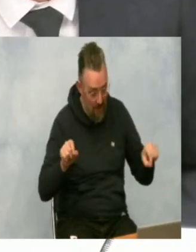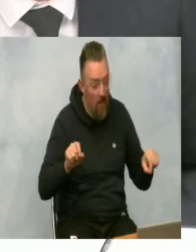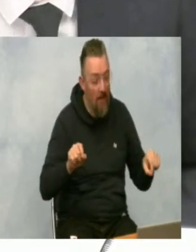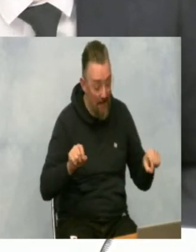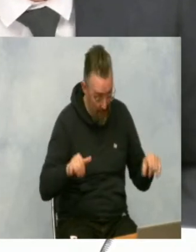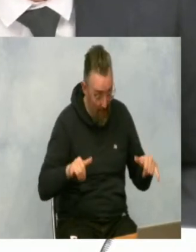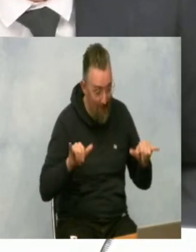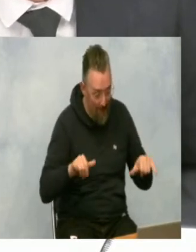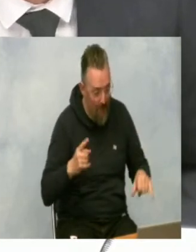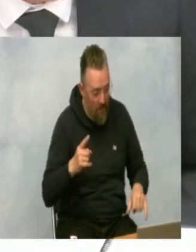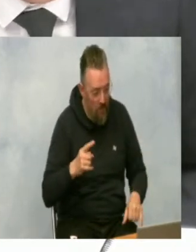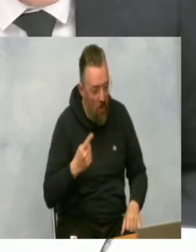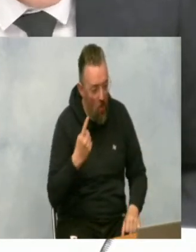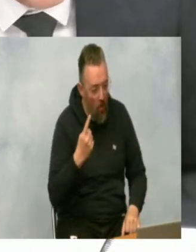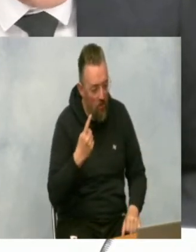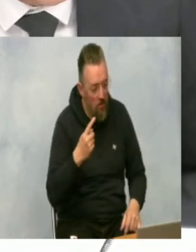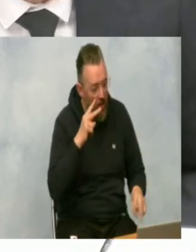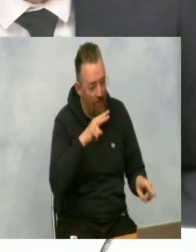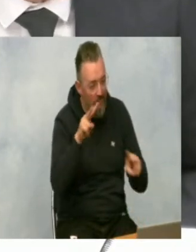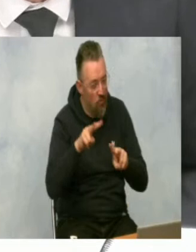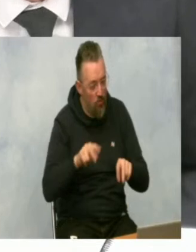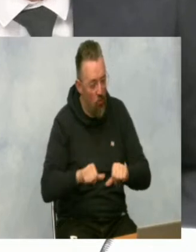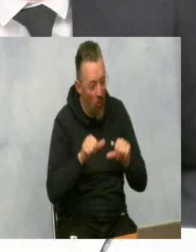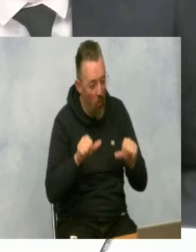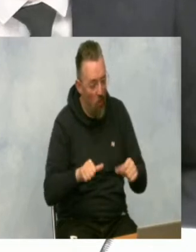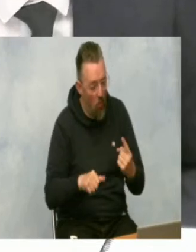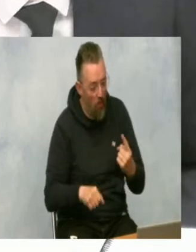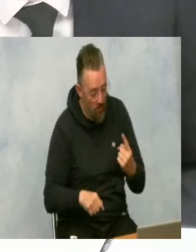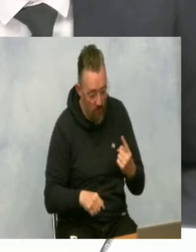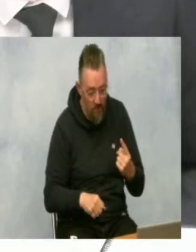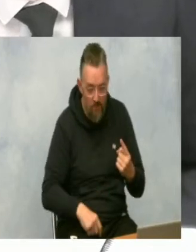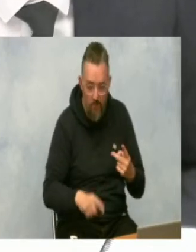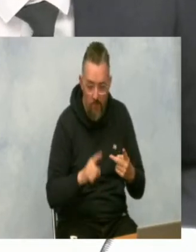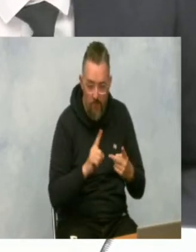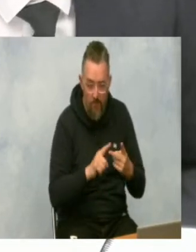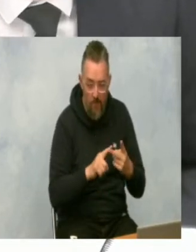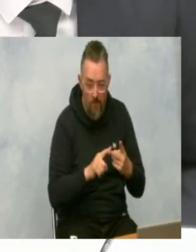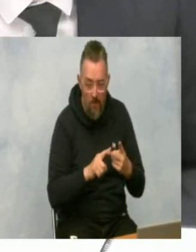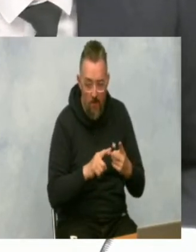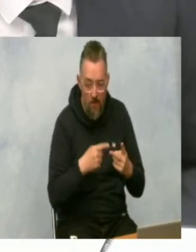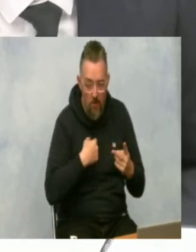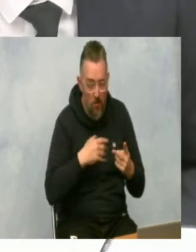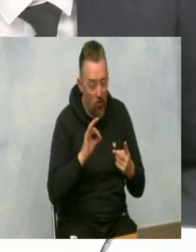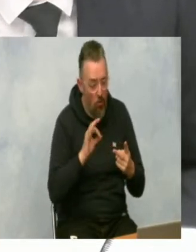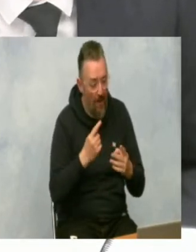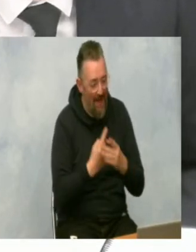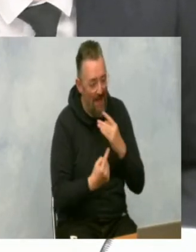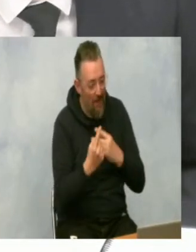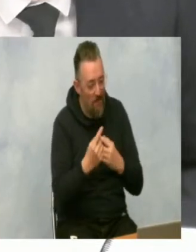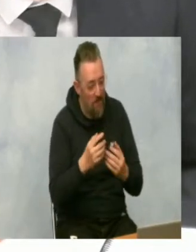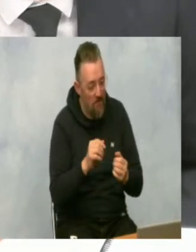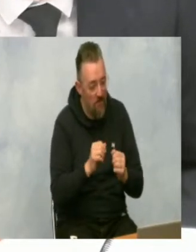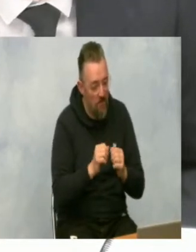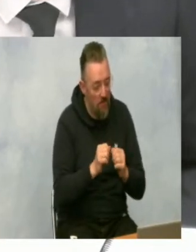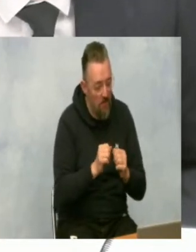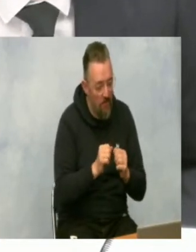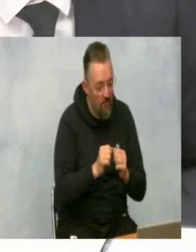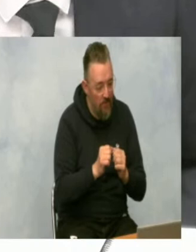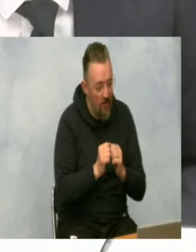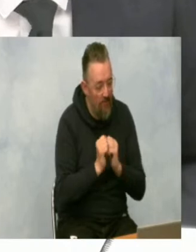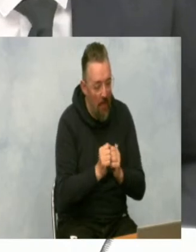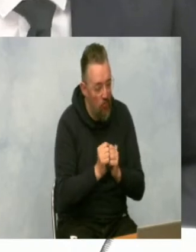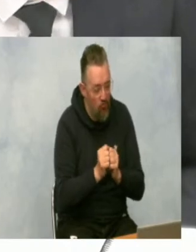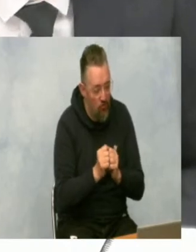one repeated viewing of it. But what I would mention is that we didn't have an independent valuation done prior to it. We